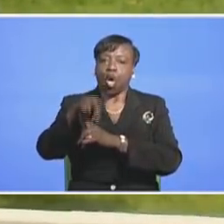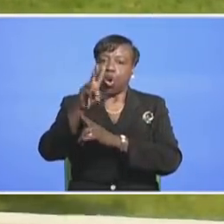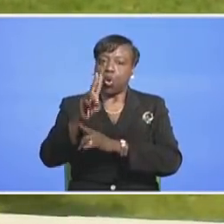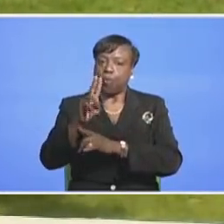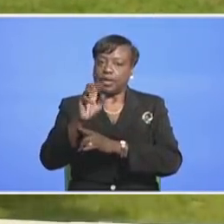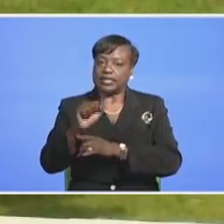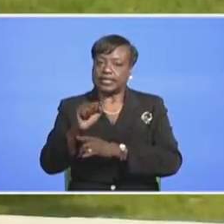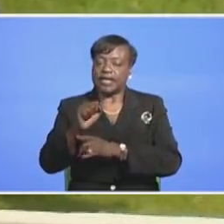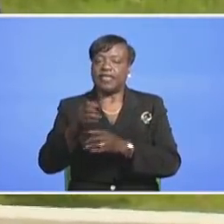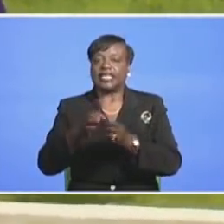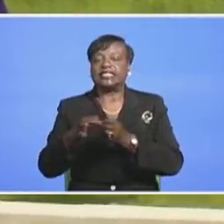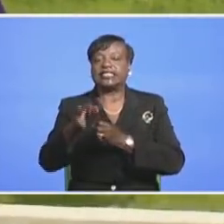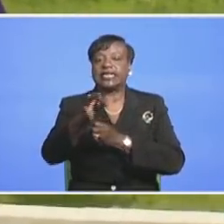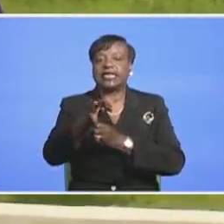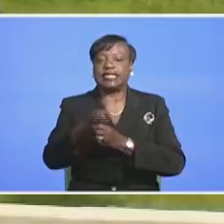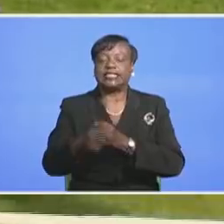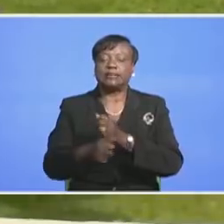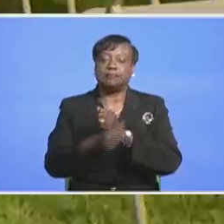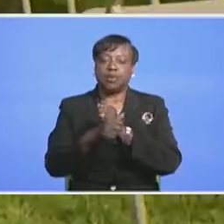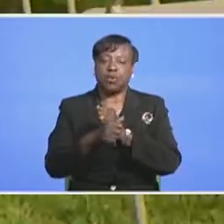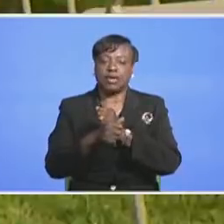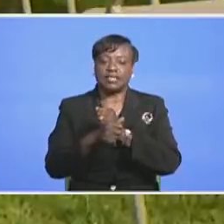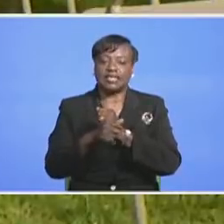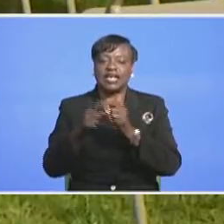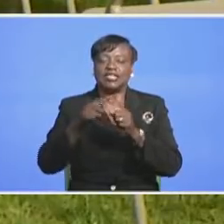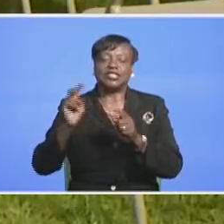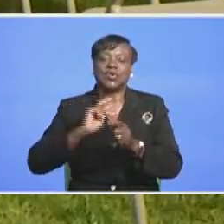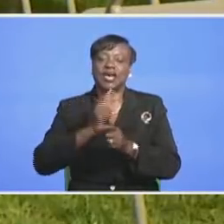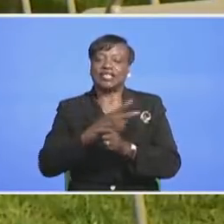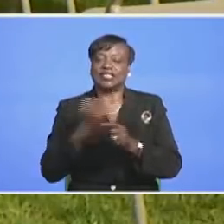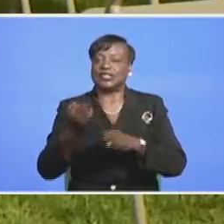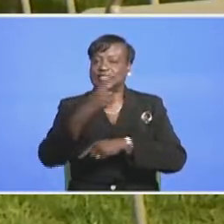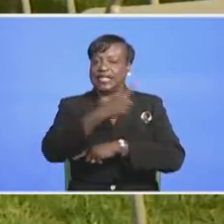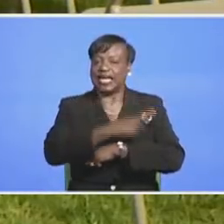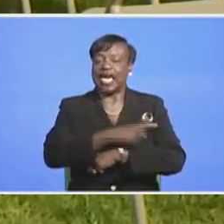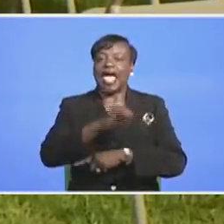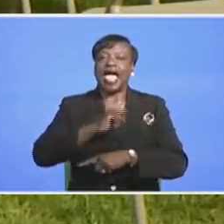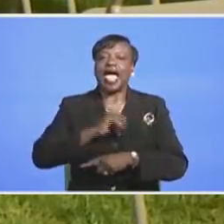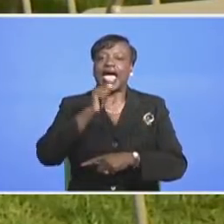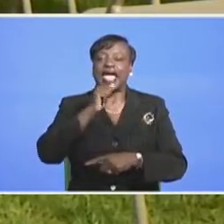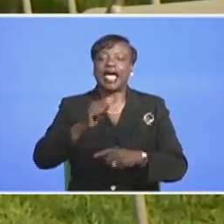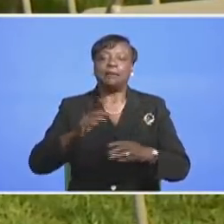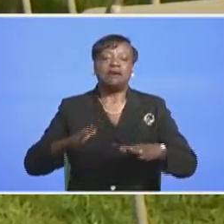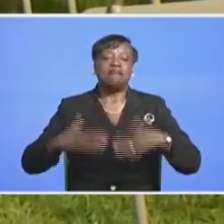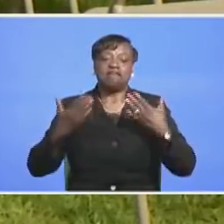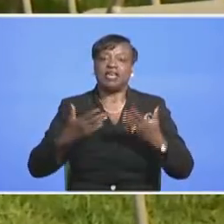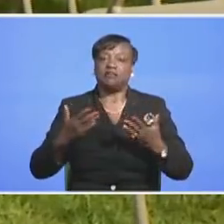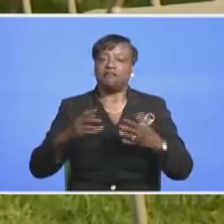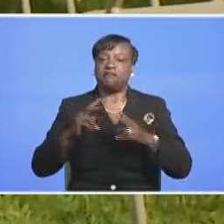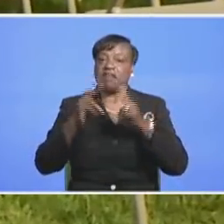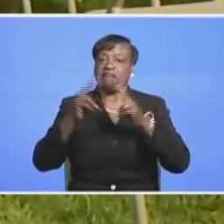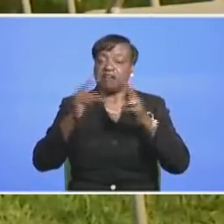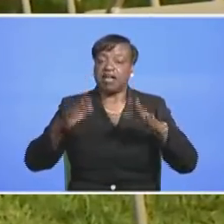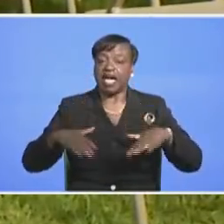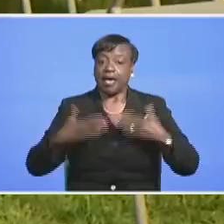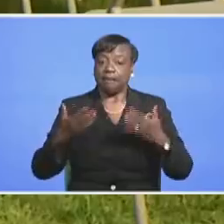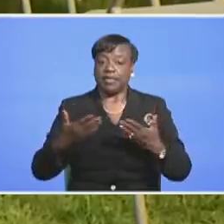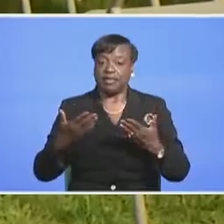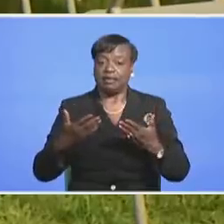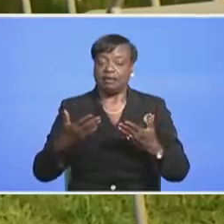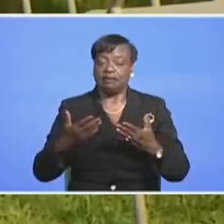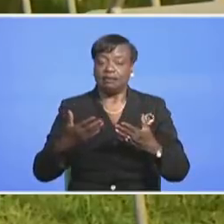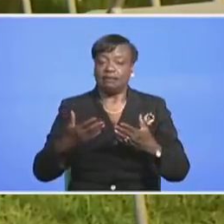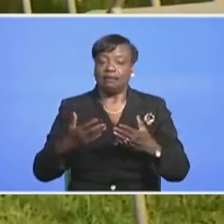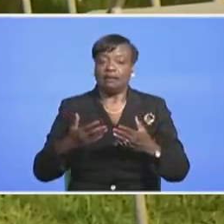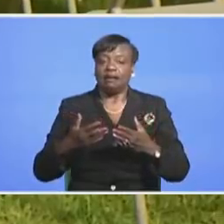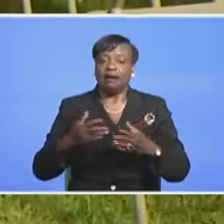their support to us today. I'm very happy with the turnout. More persons than we expected and anticipated, and every year it tends to grow, and that's